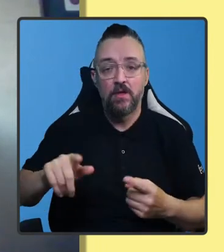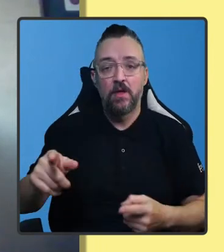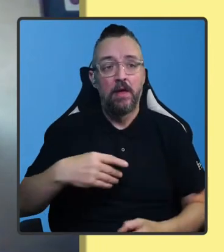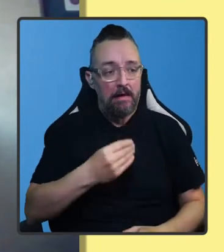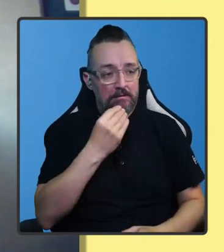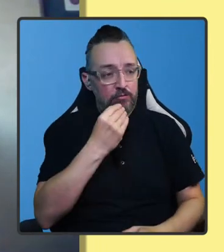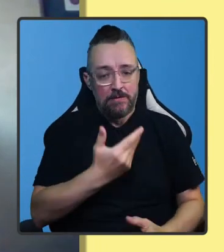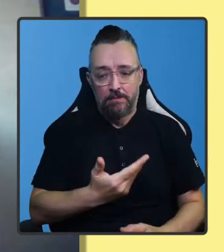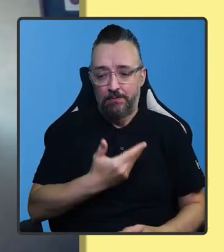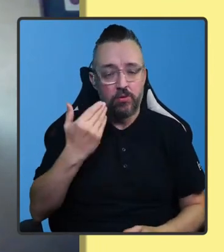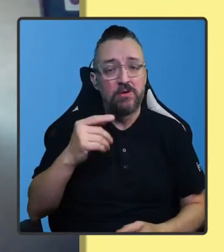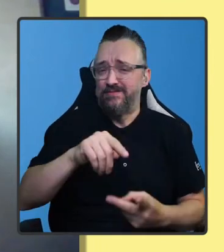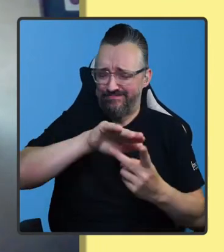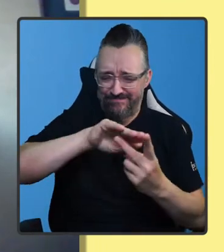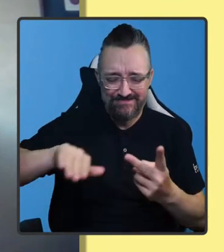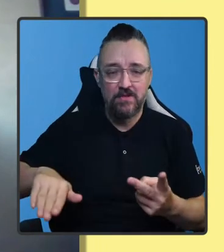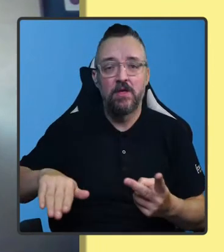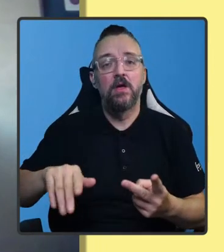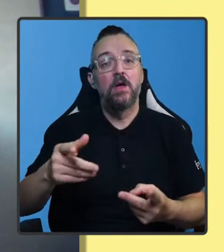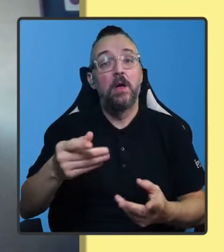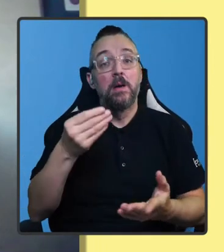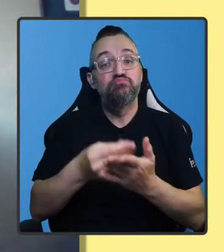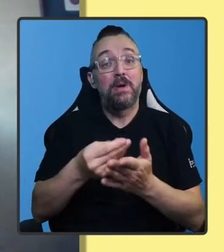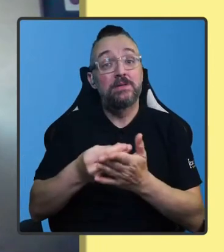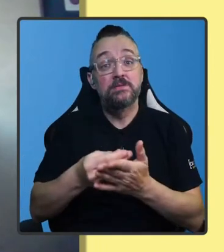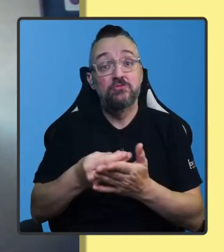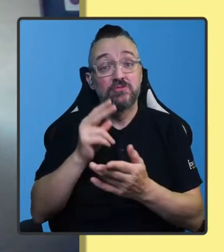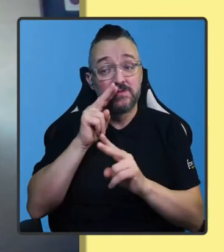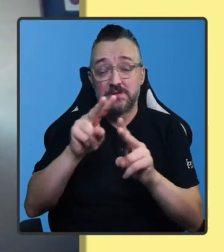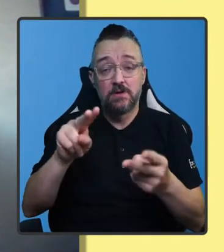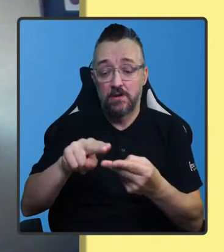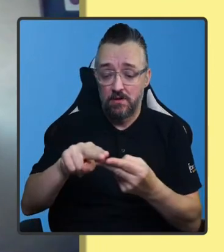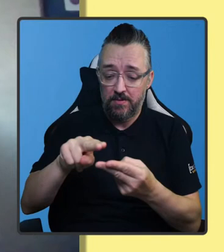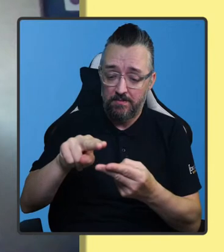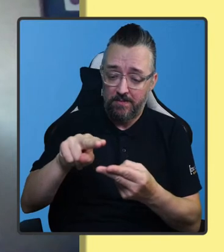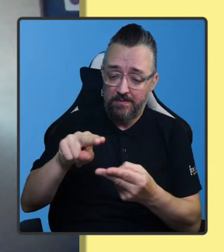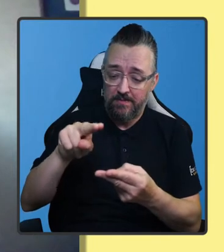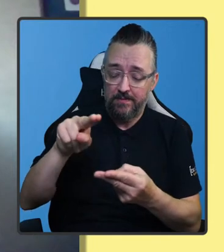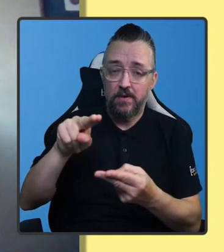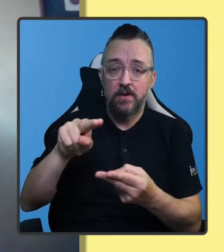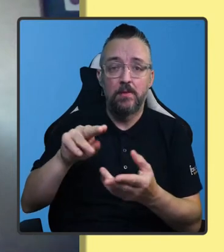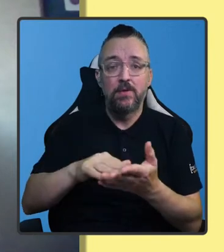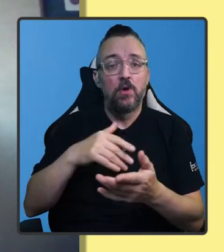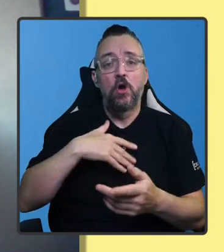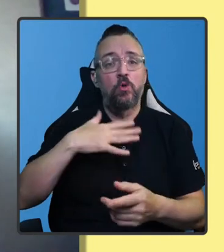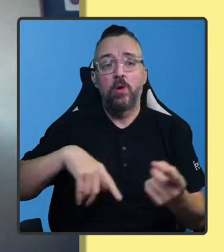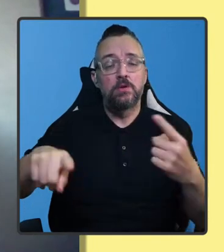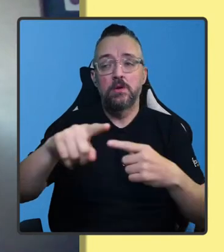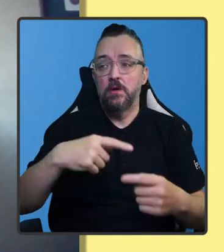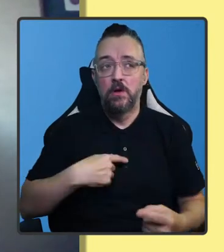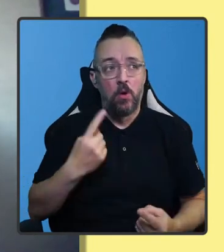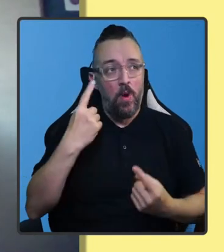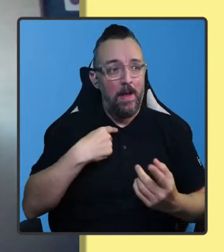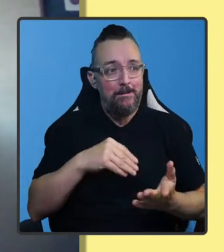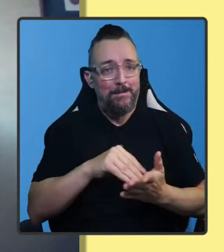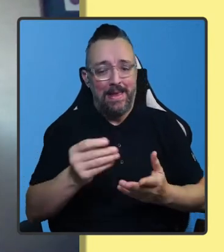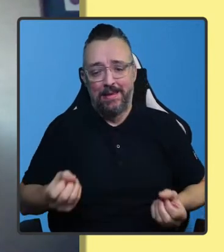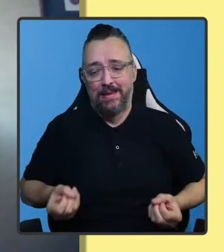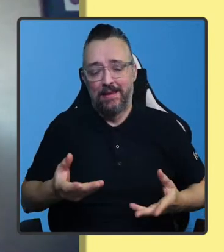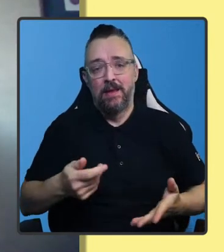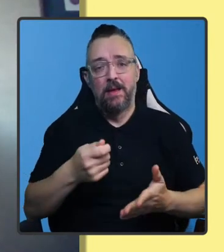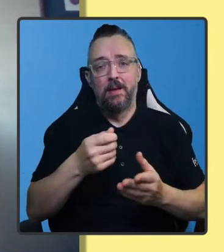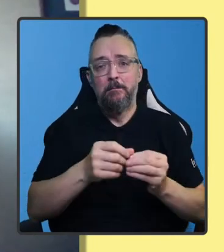families, where as prices continue to rise and rise, no one worries about paying their heating bills during the coming cold